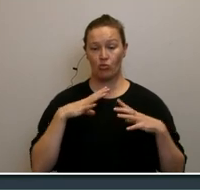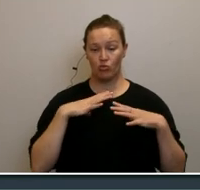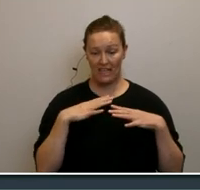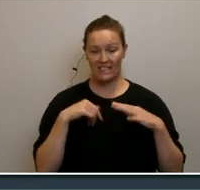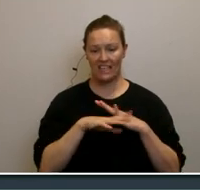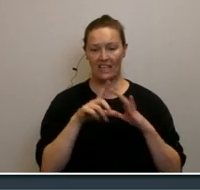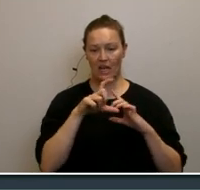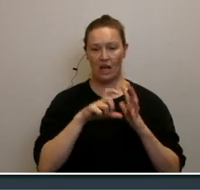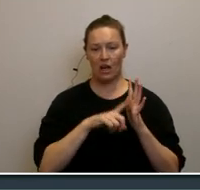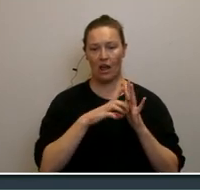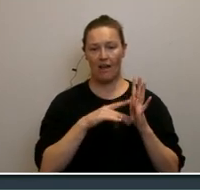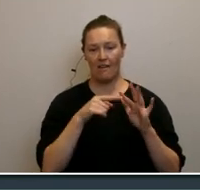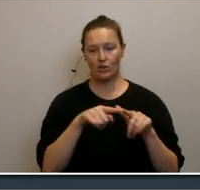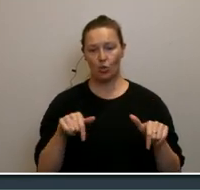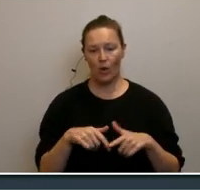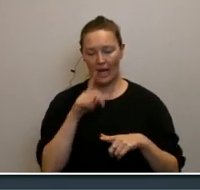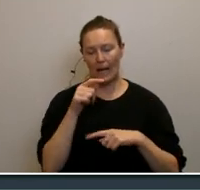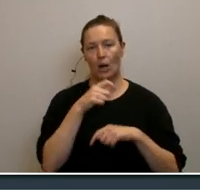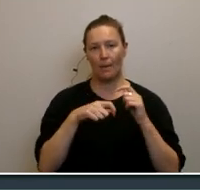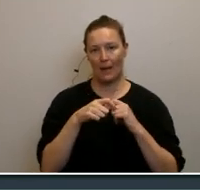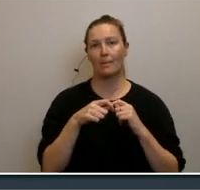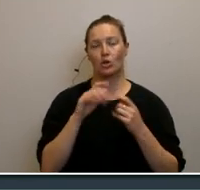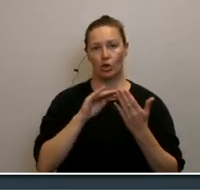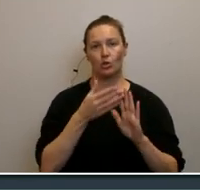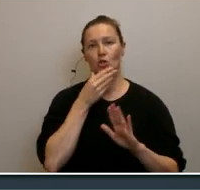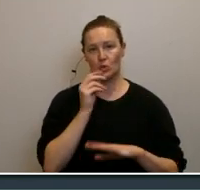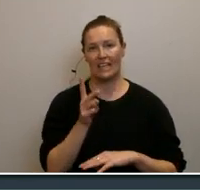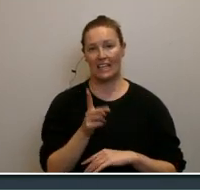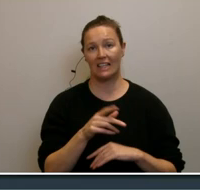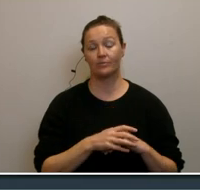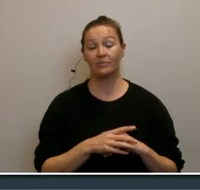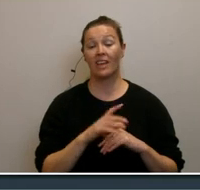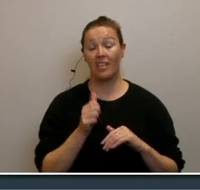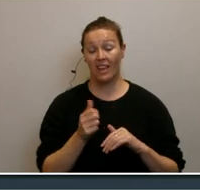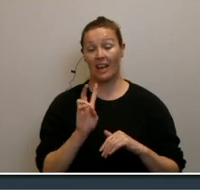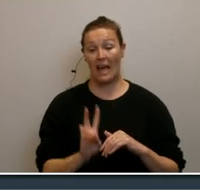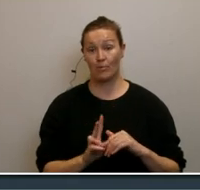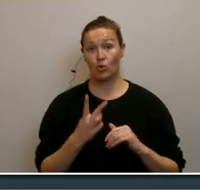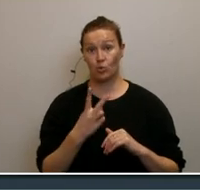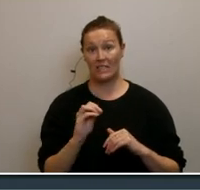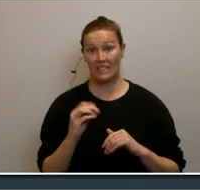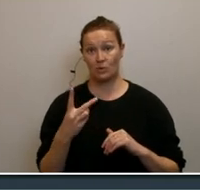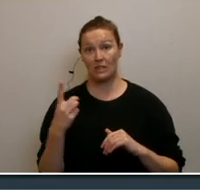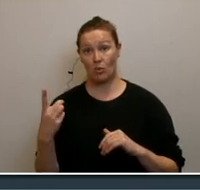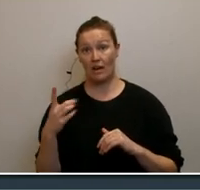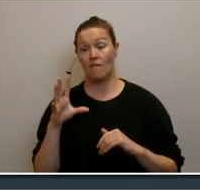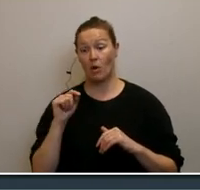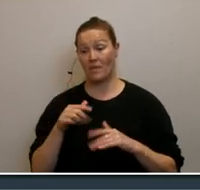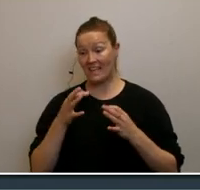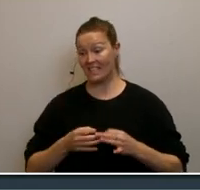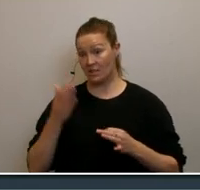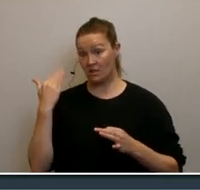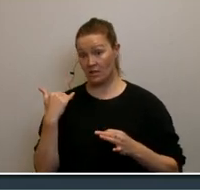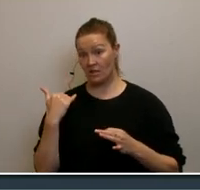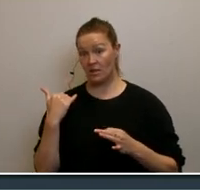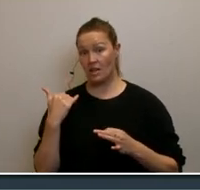Square to community use. We were then informed in April 2021 that since this resolution,